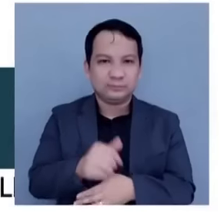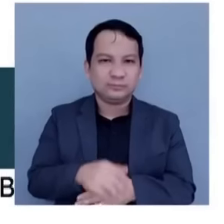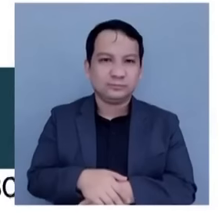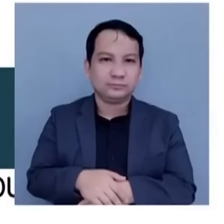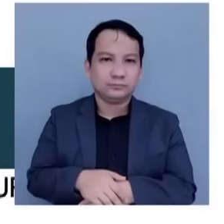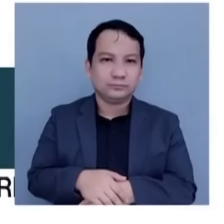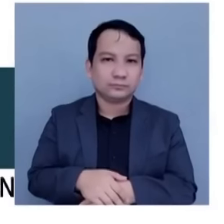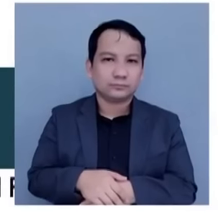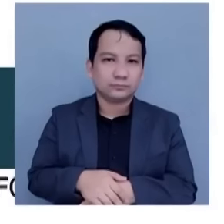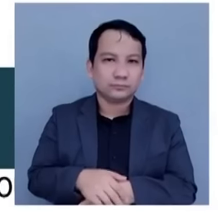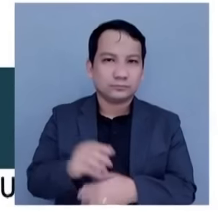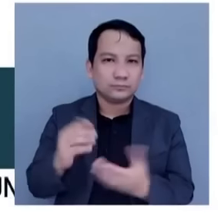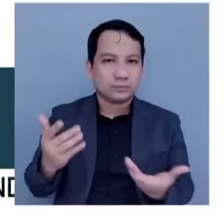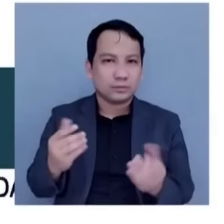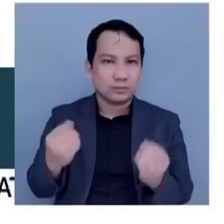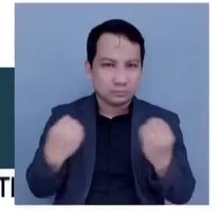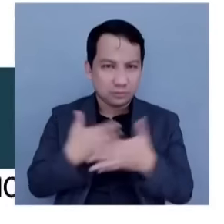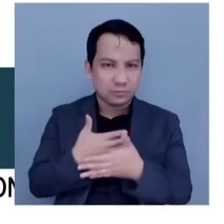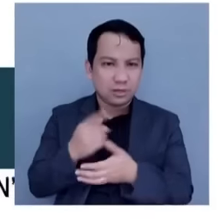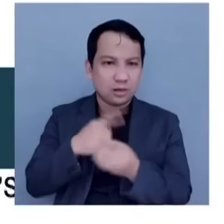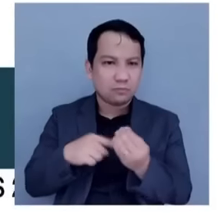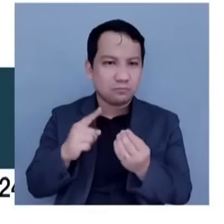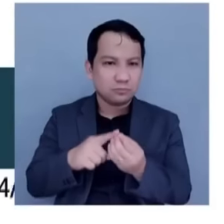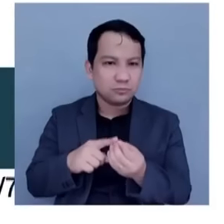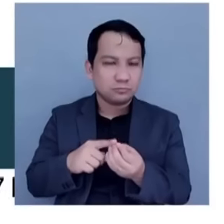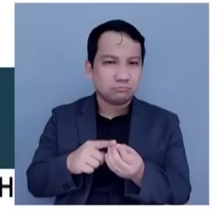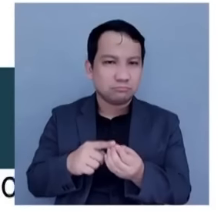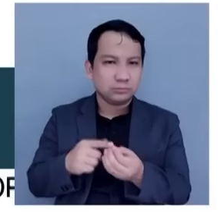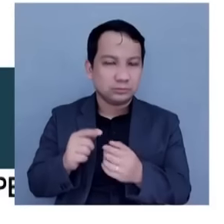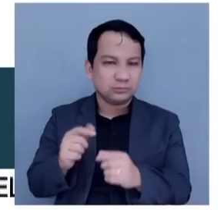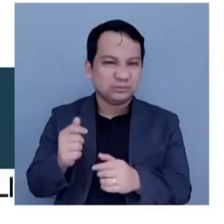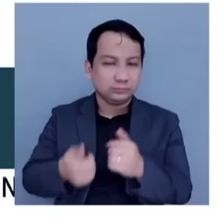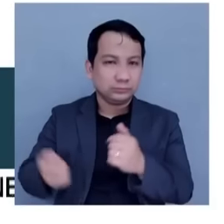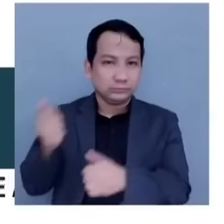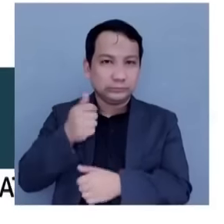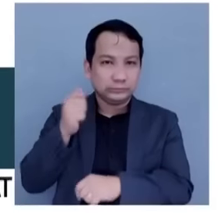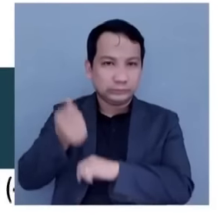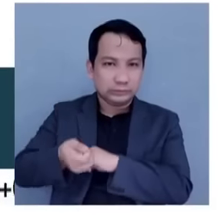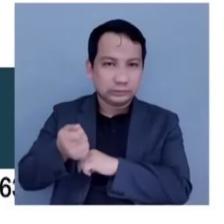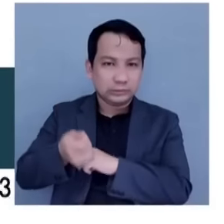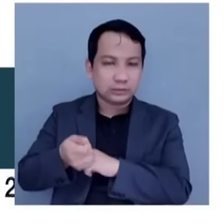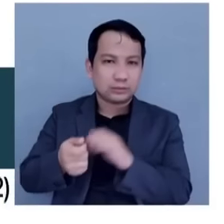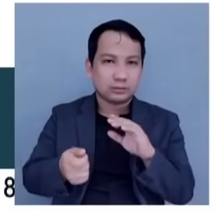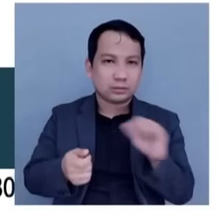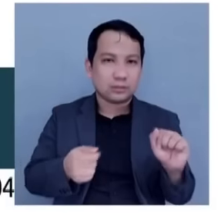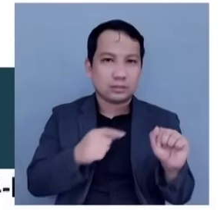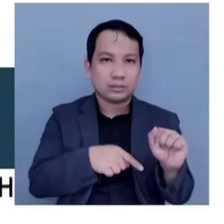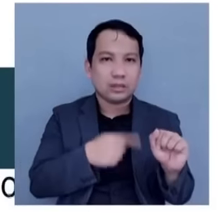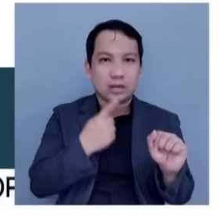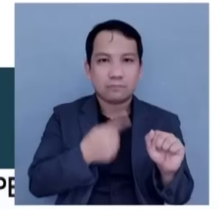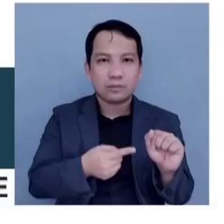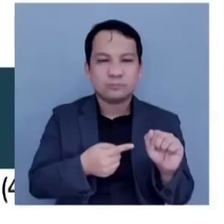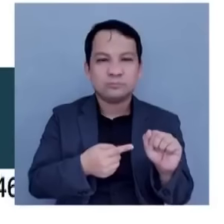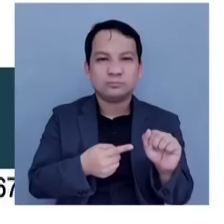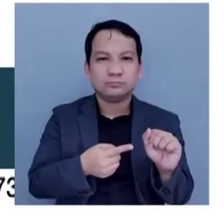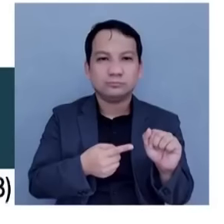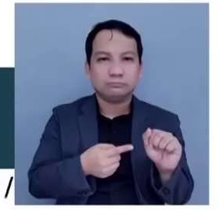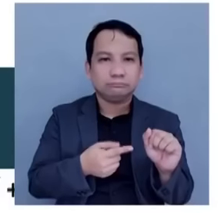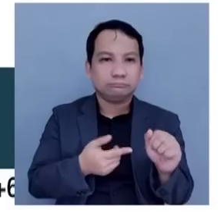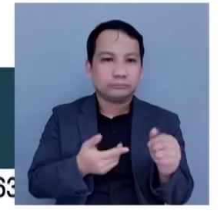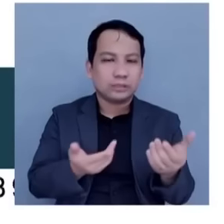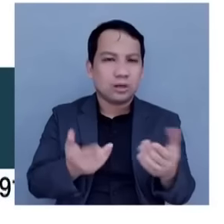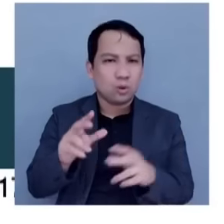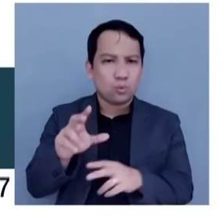There's nothing for them to fear because first and foremost, the Supreme Court, the Court of Appeals itself said that there is